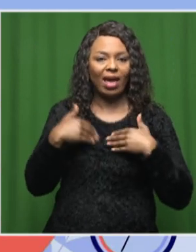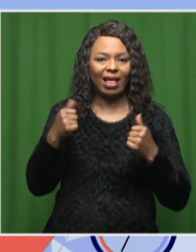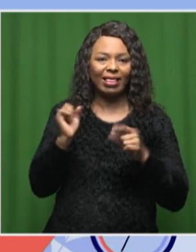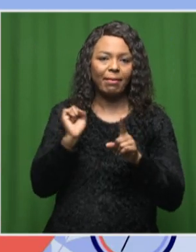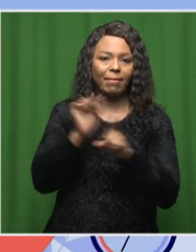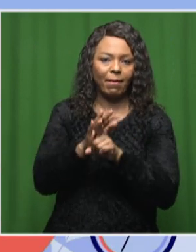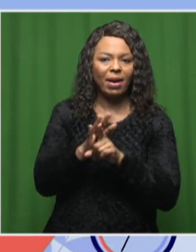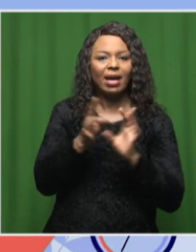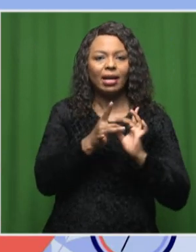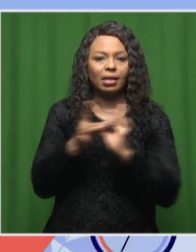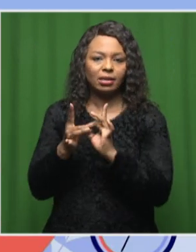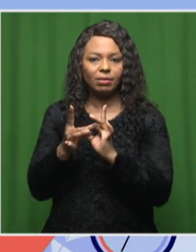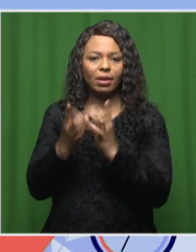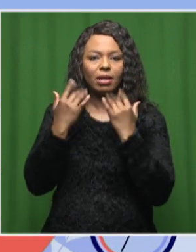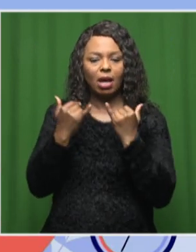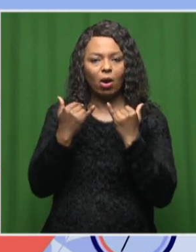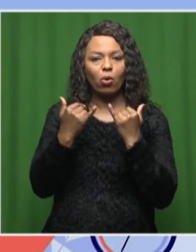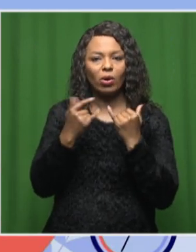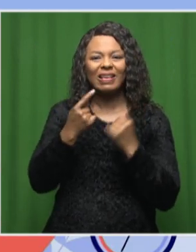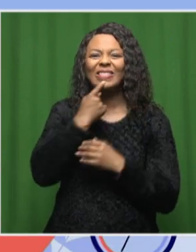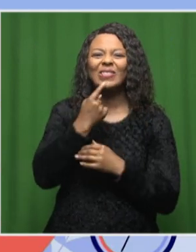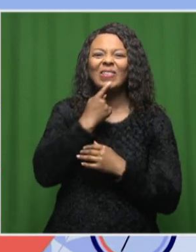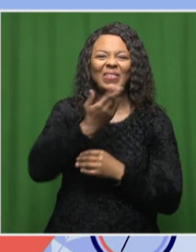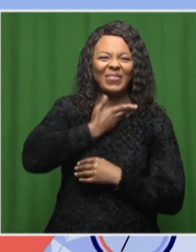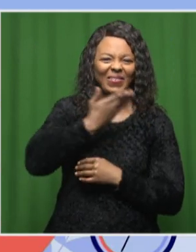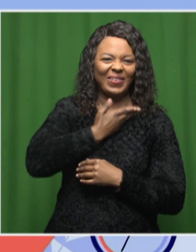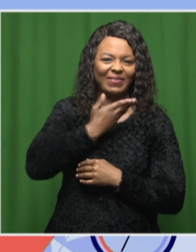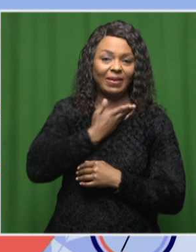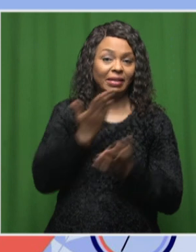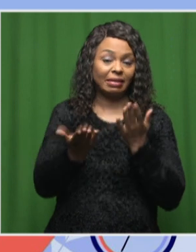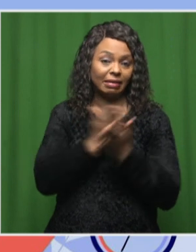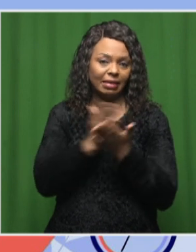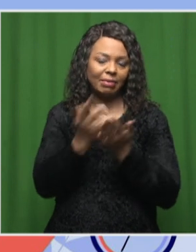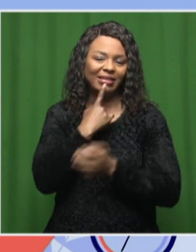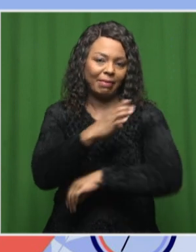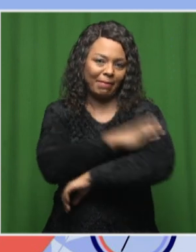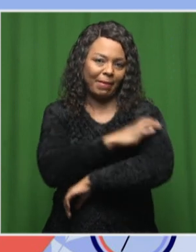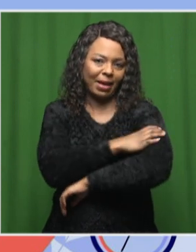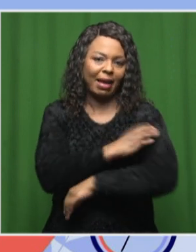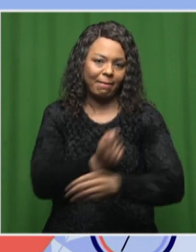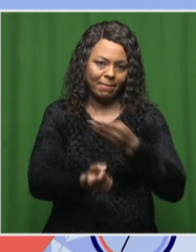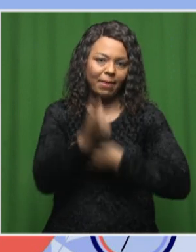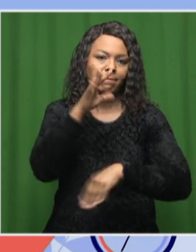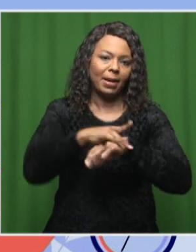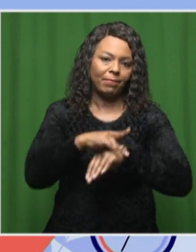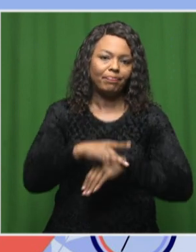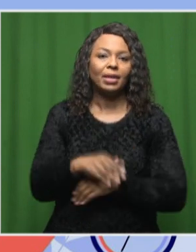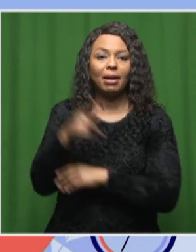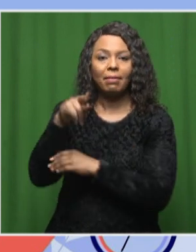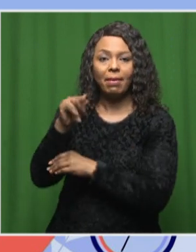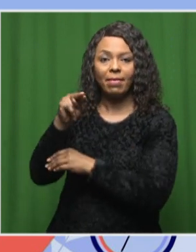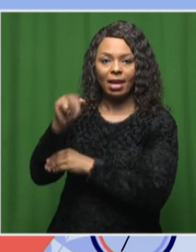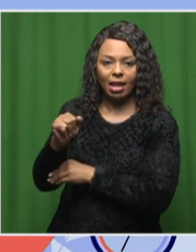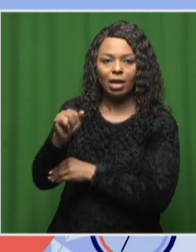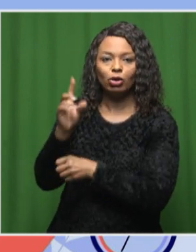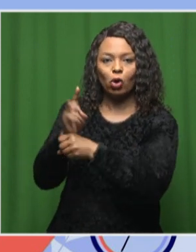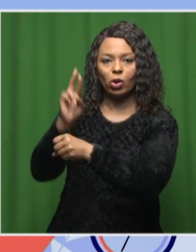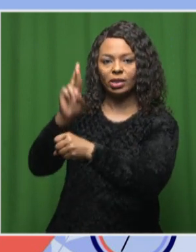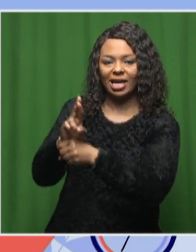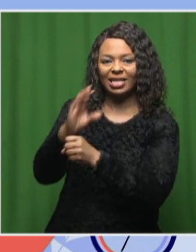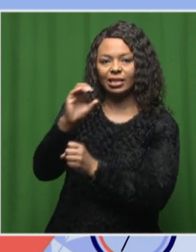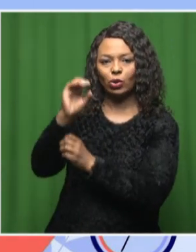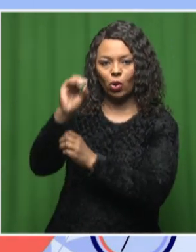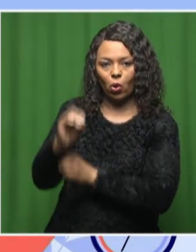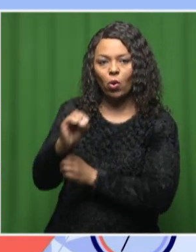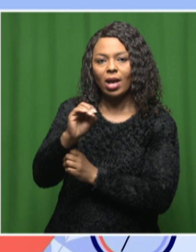to the relationship between excessive salt intake and hypertension, we're joined by Doctor Pamela Naidoo, who is the CEO of the Heart